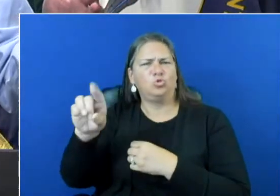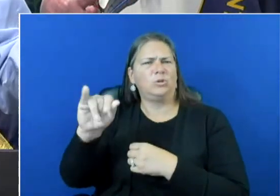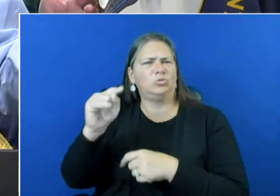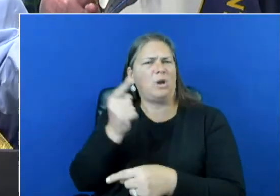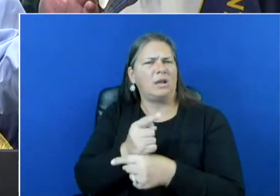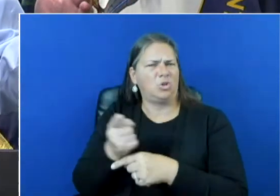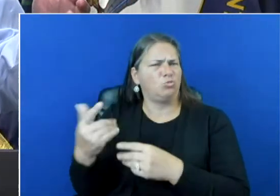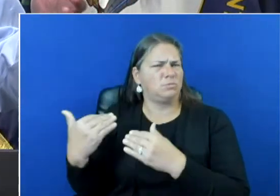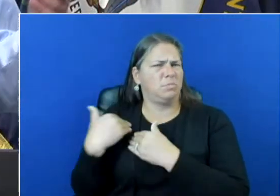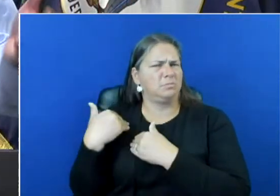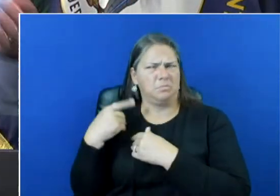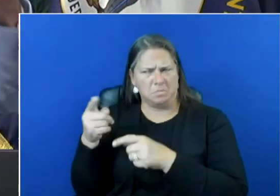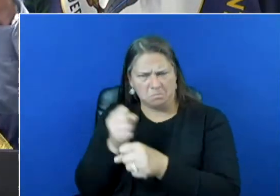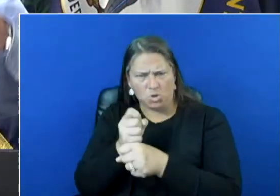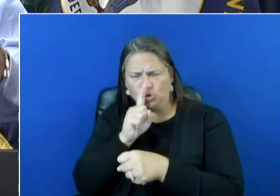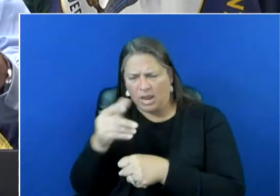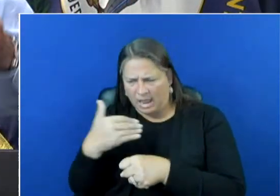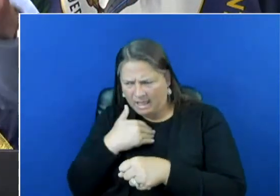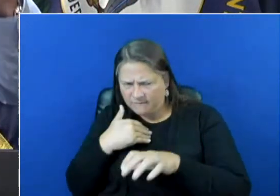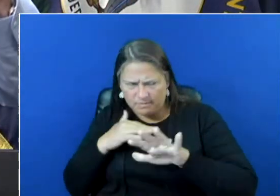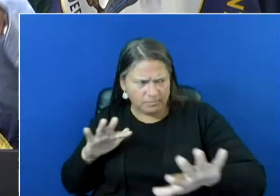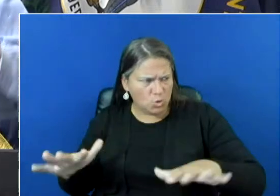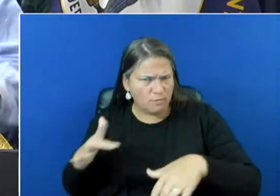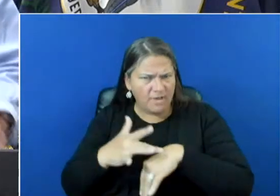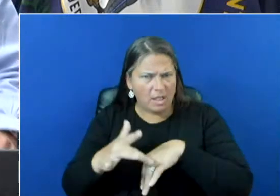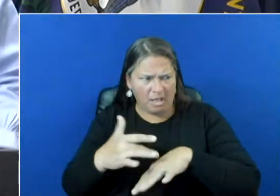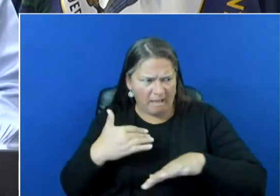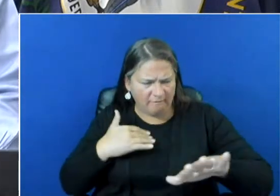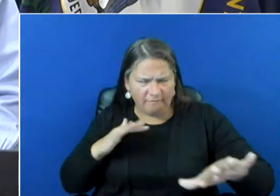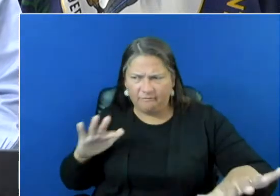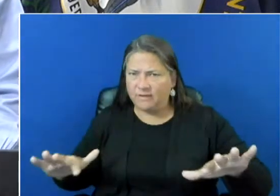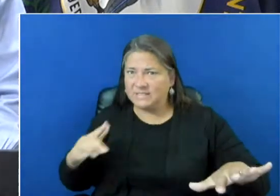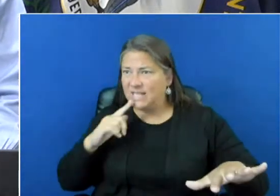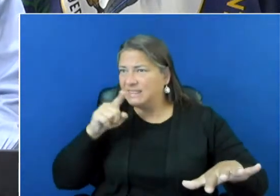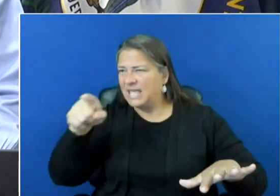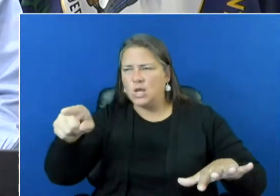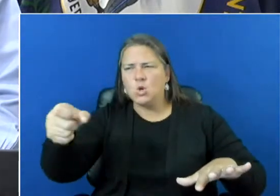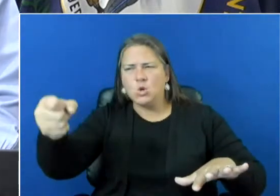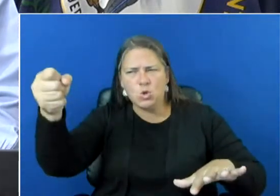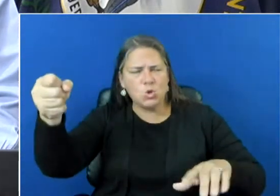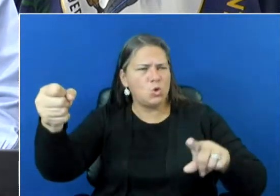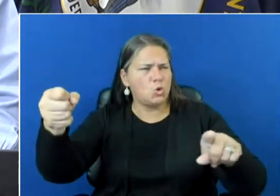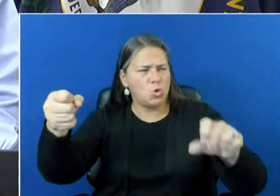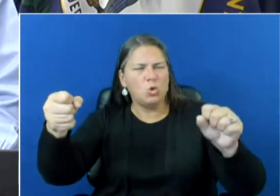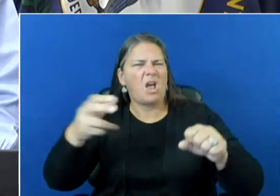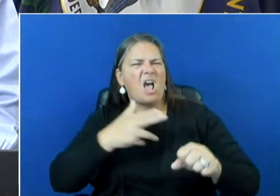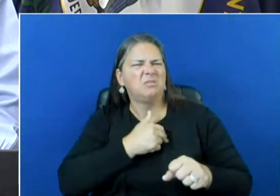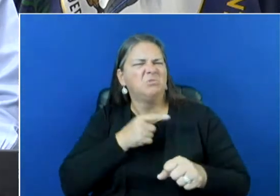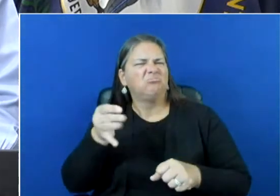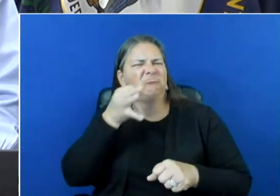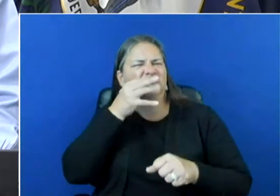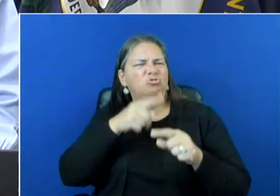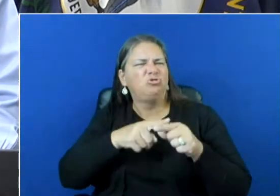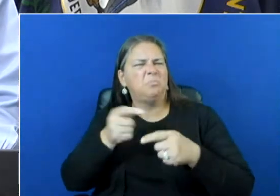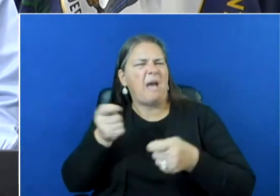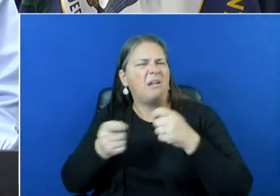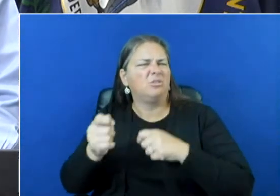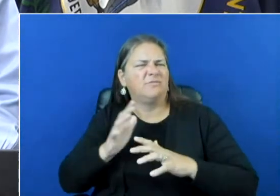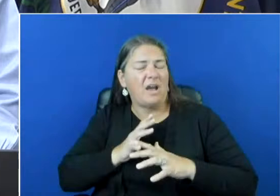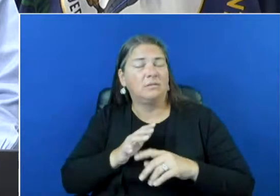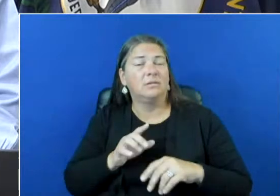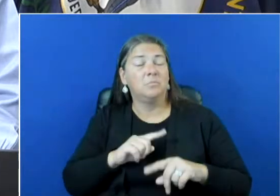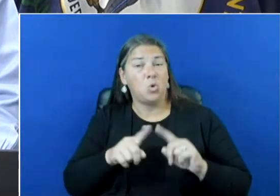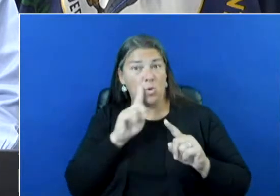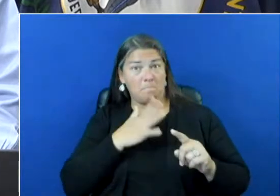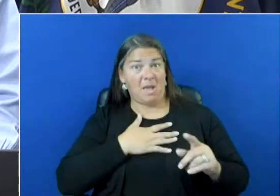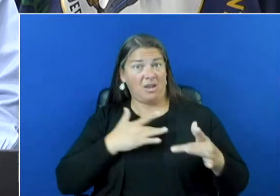they have room, and when they need to cut back on certain other procedures, they do. What I am concerned is about how sick people are